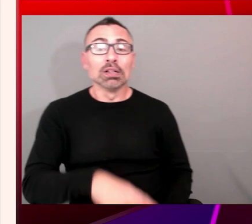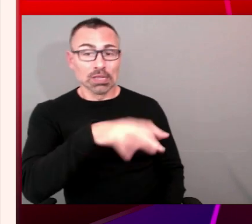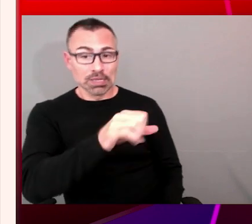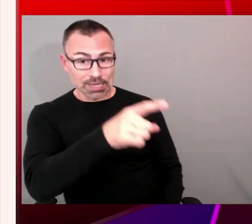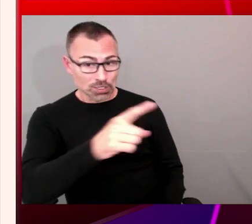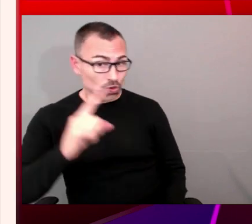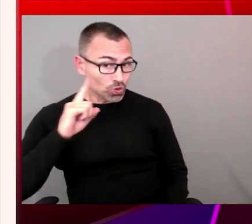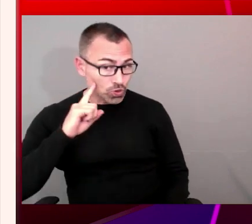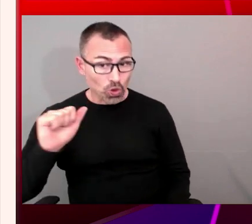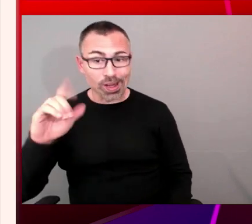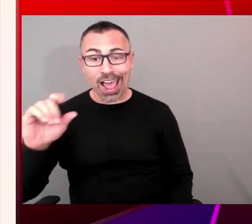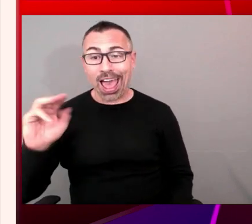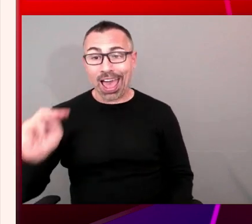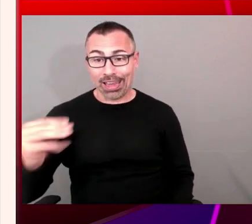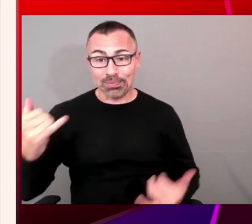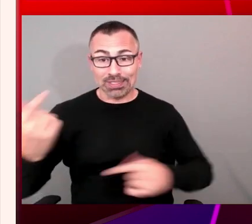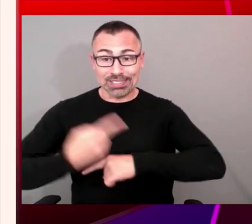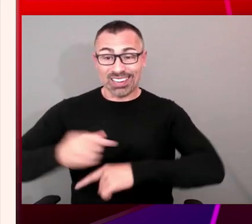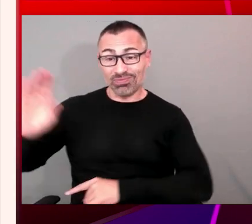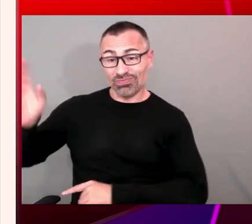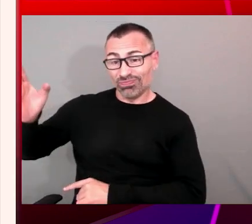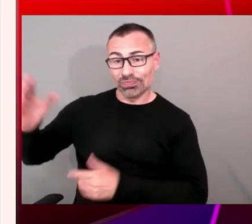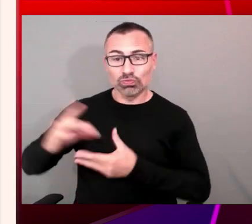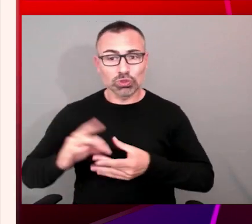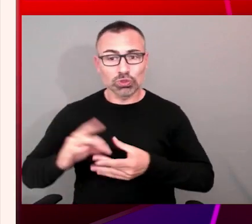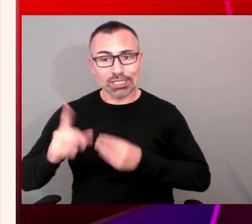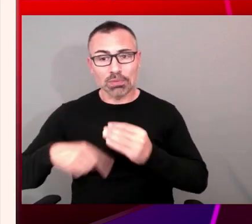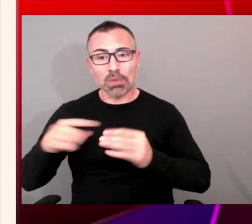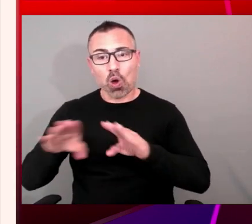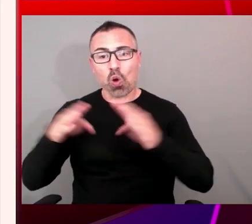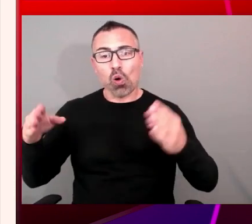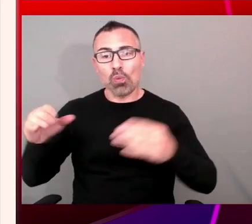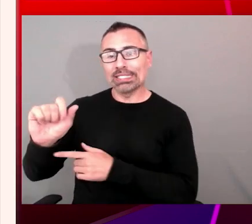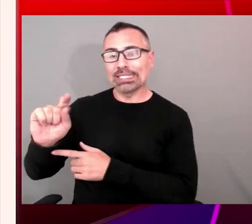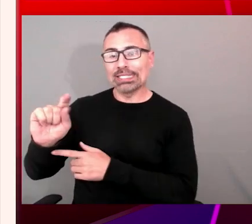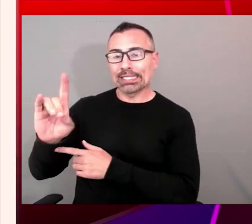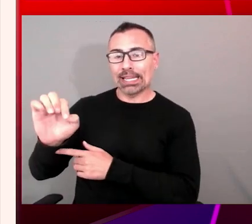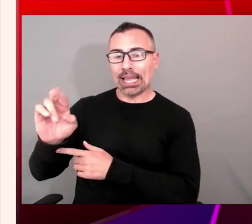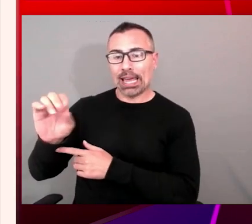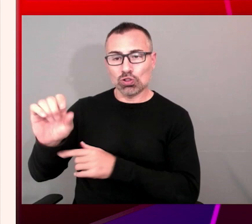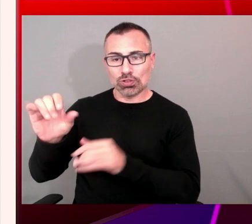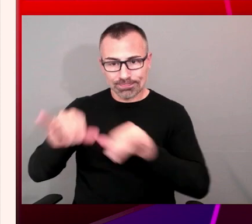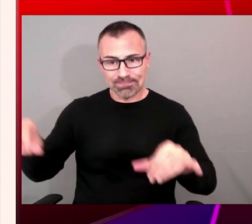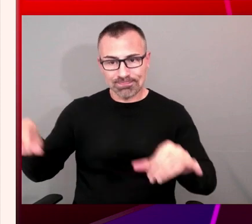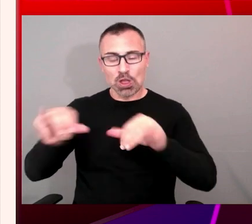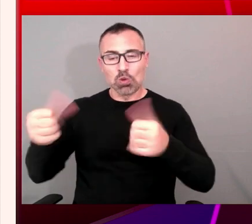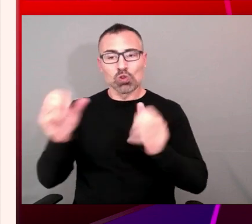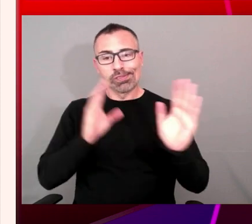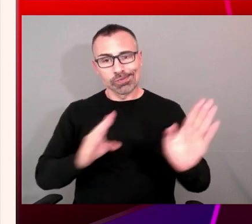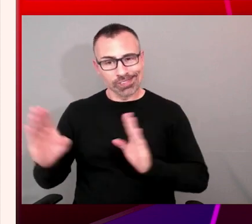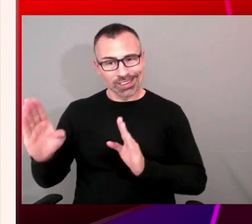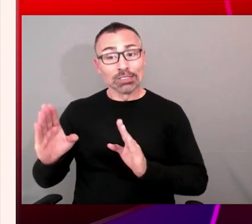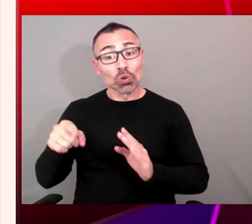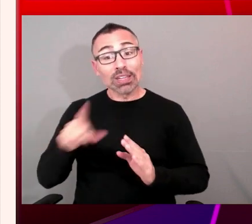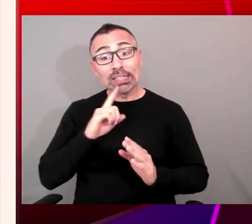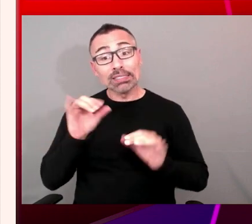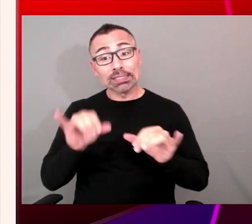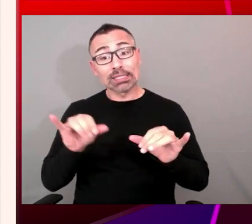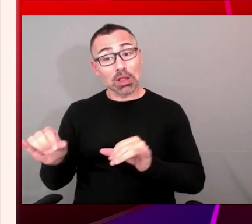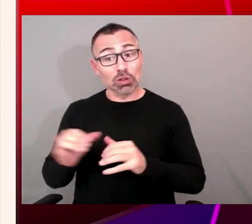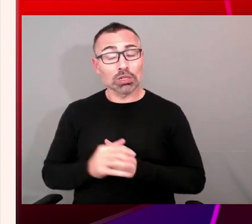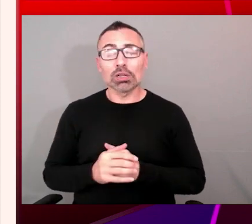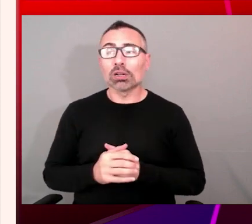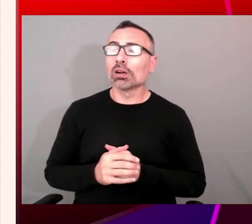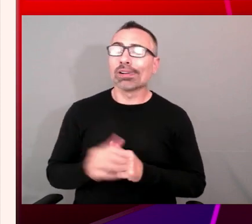right, talking about the open standards that we're trying to organize. And so it's very similar, right? And so we're taking these